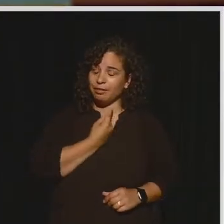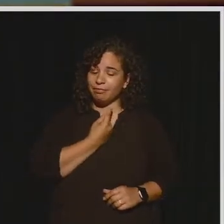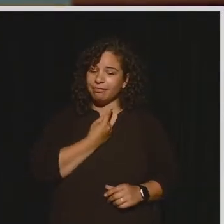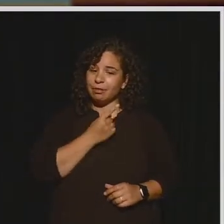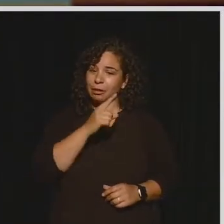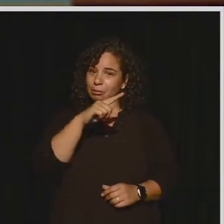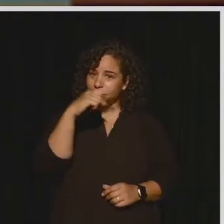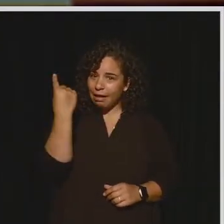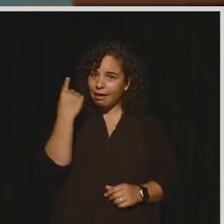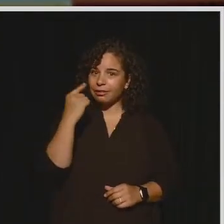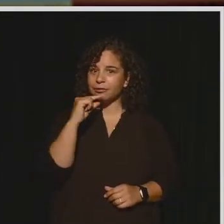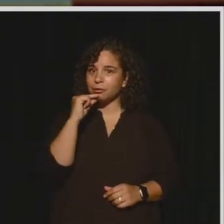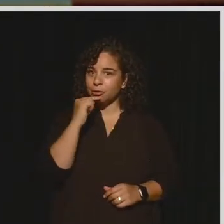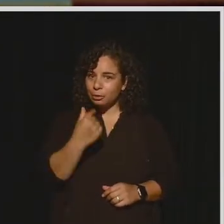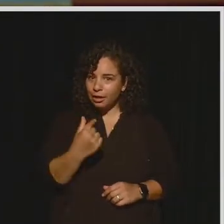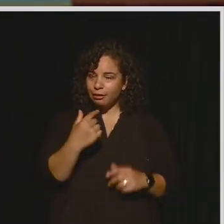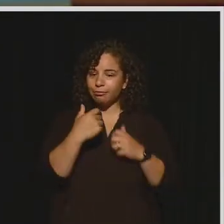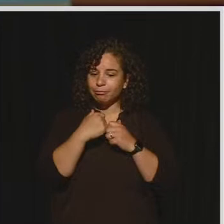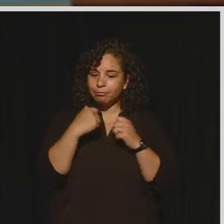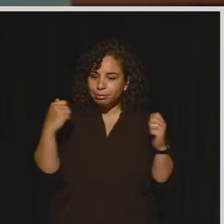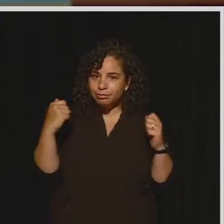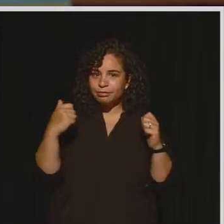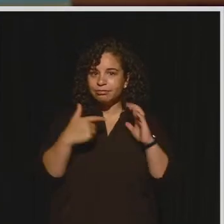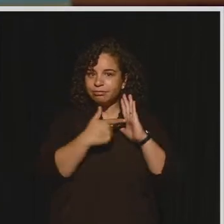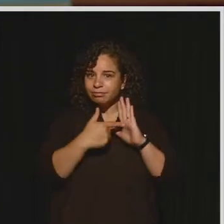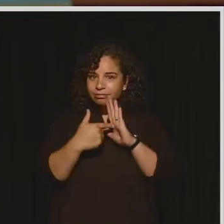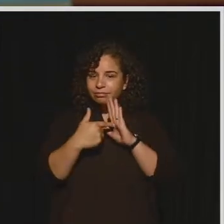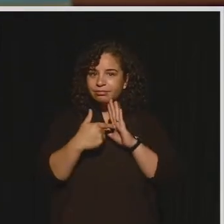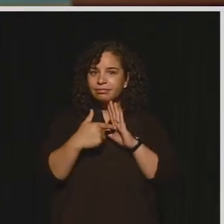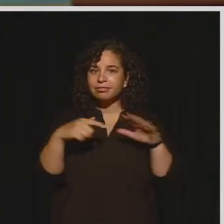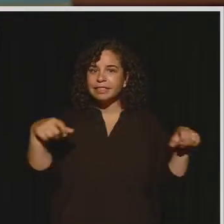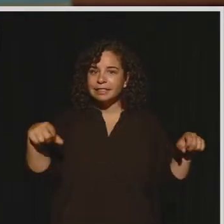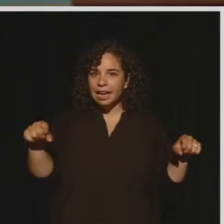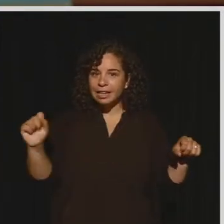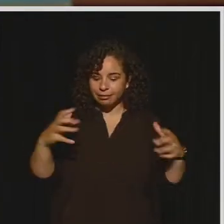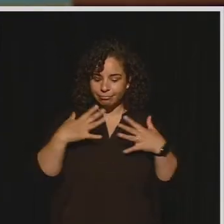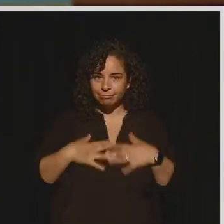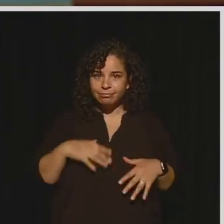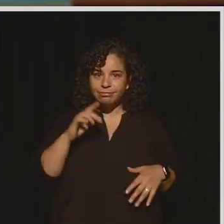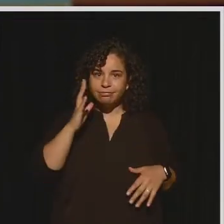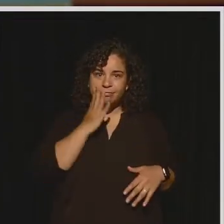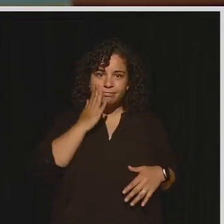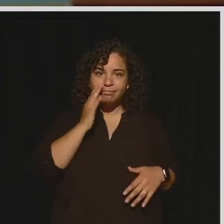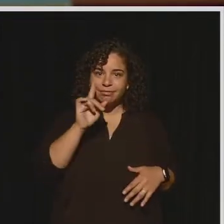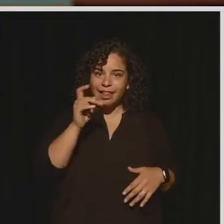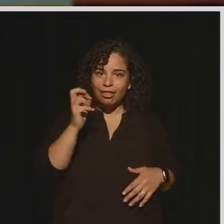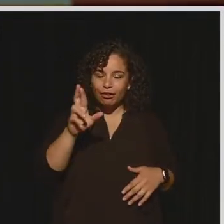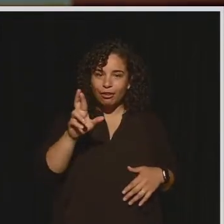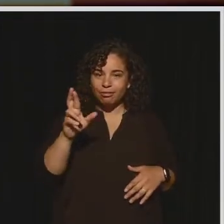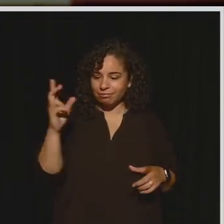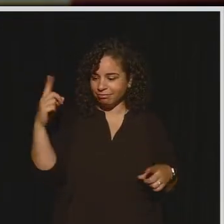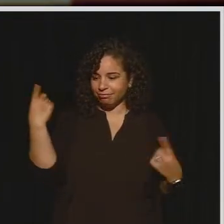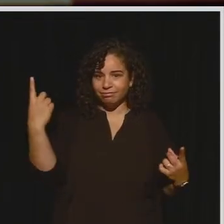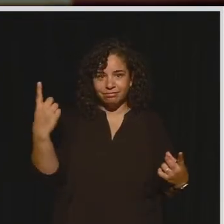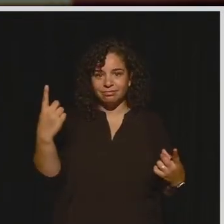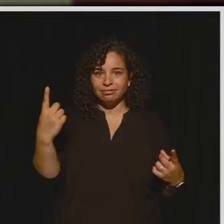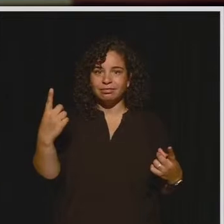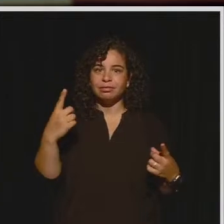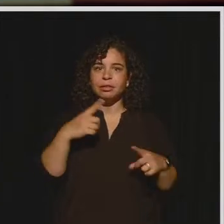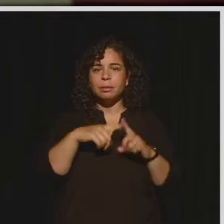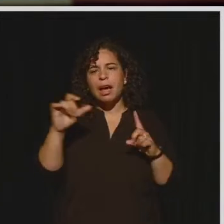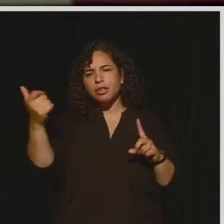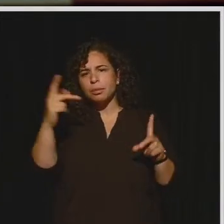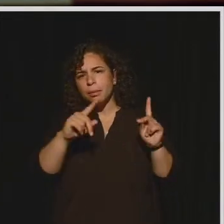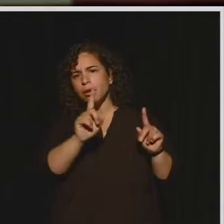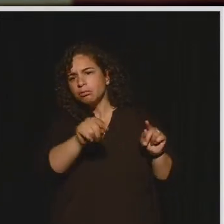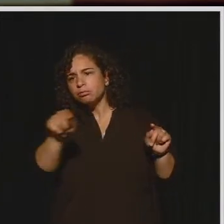out publicly attending leather dyke in the local scene during that time. No one else has been there